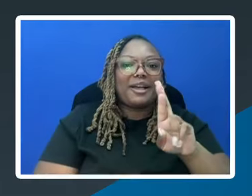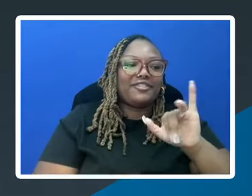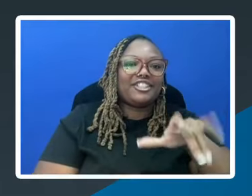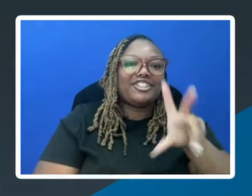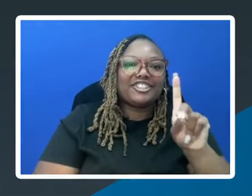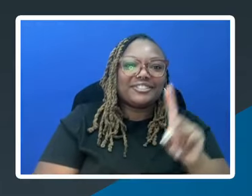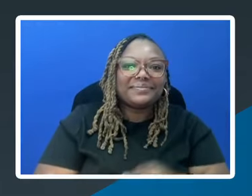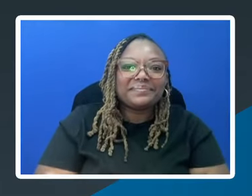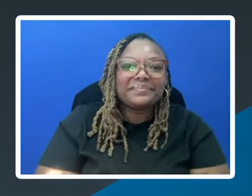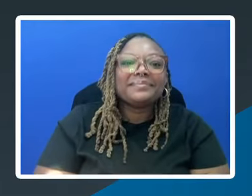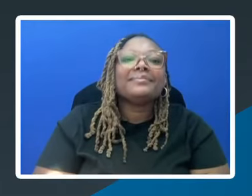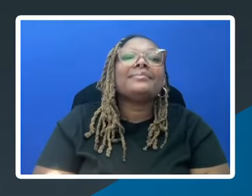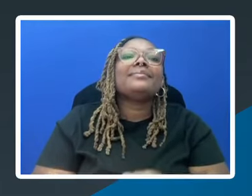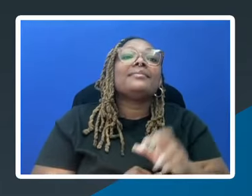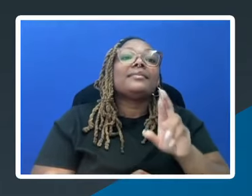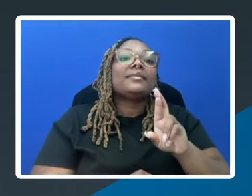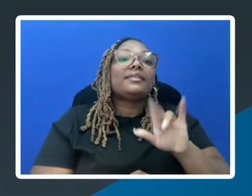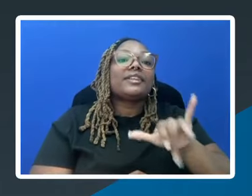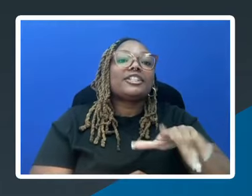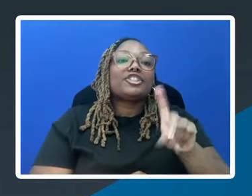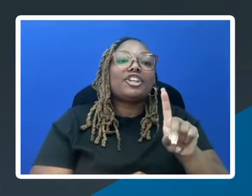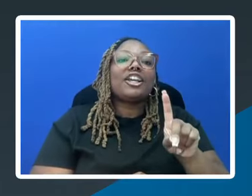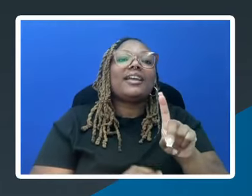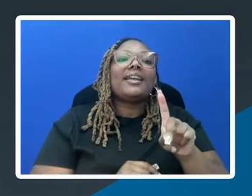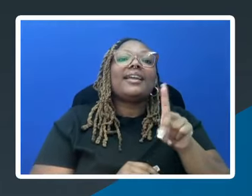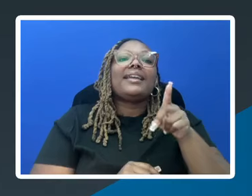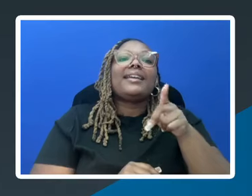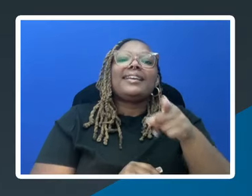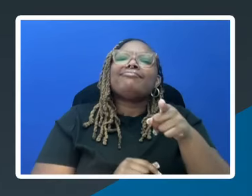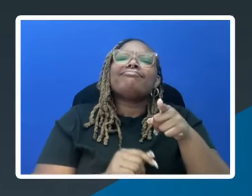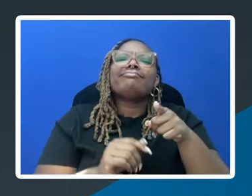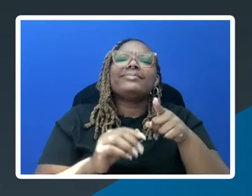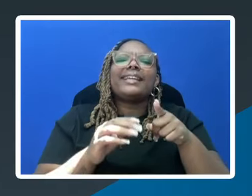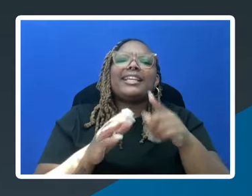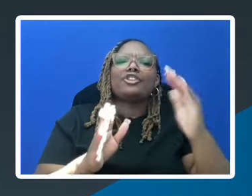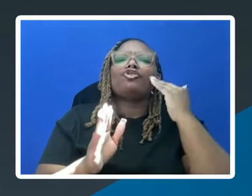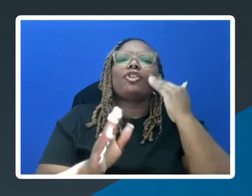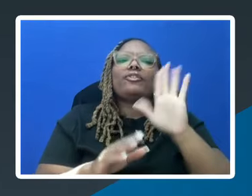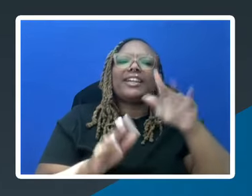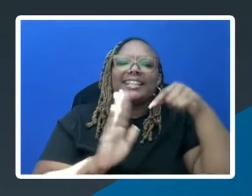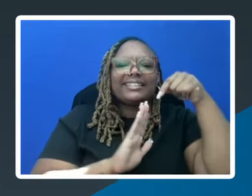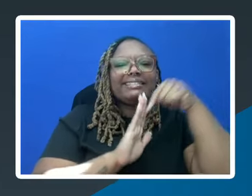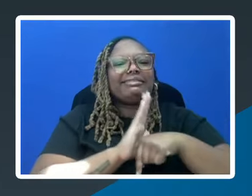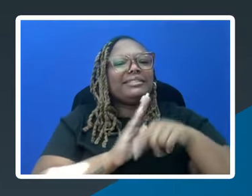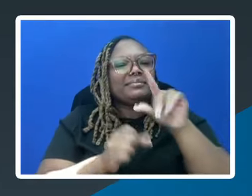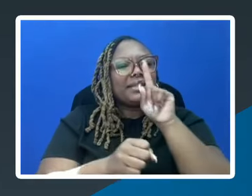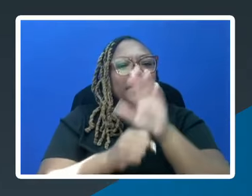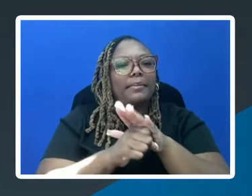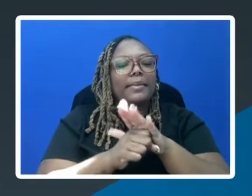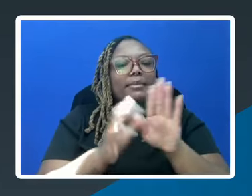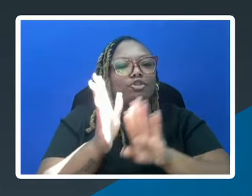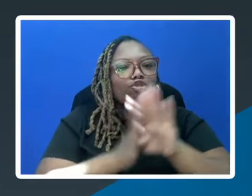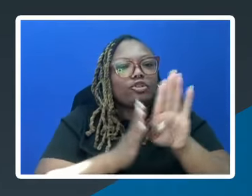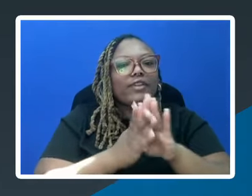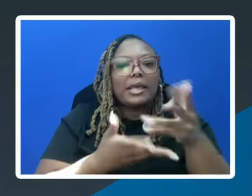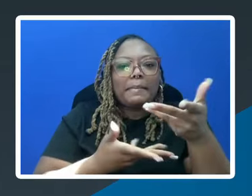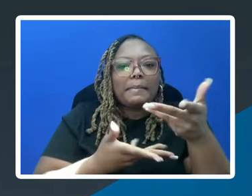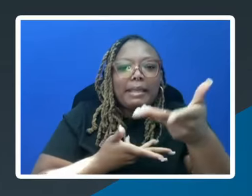Richard is characterized across the nation and known for his deep commitment to creating engaging,